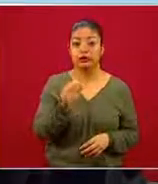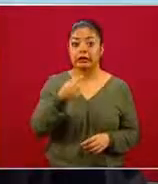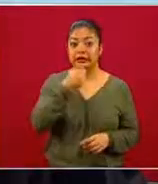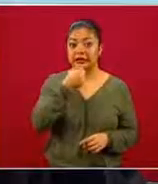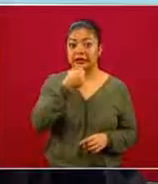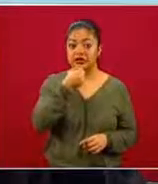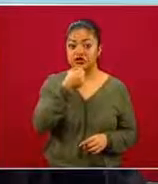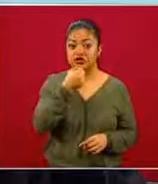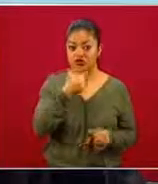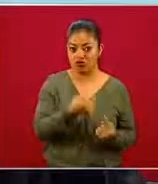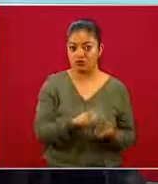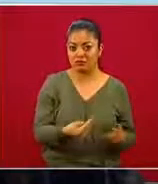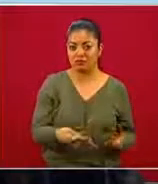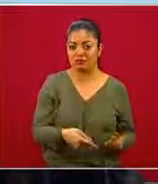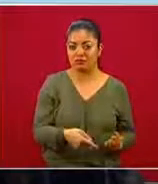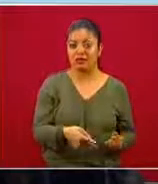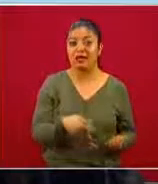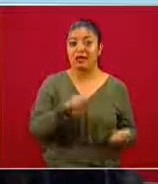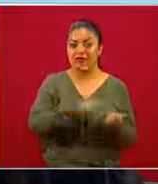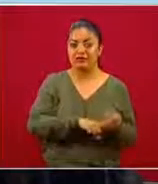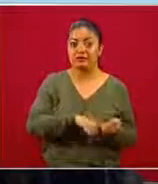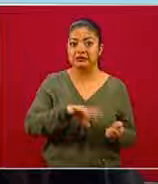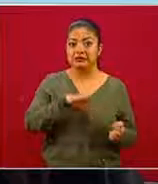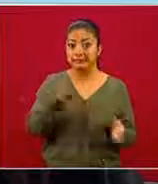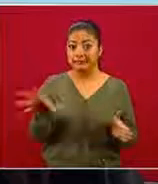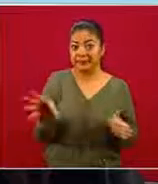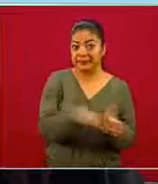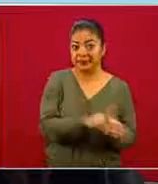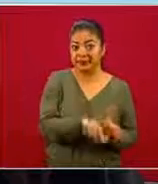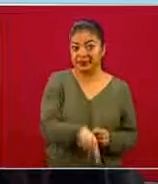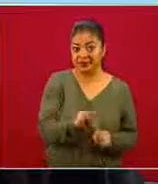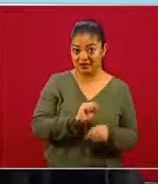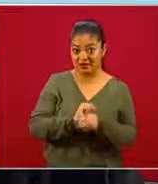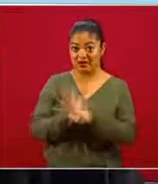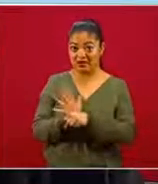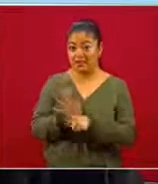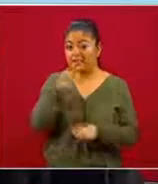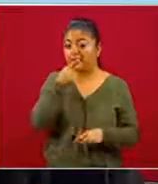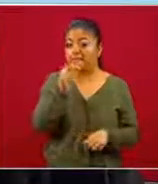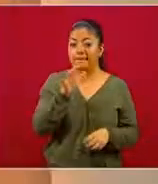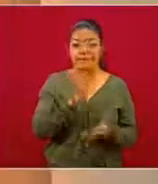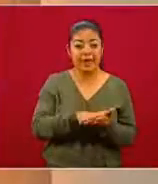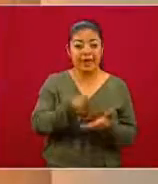that children who get infected or that have been